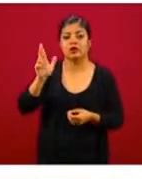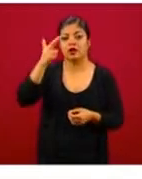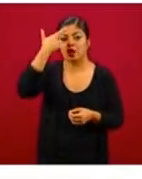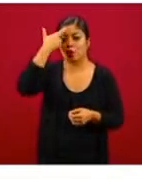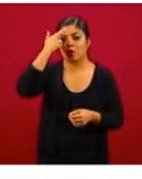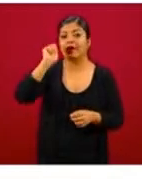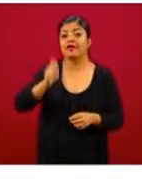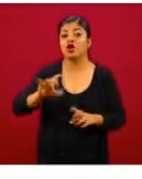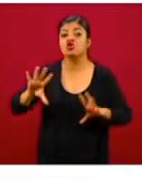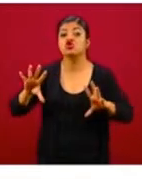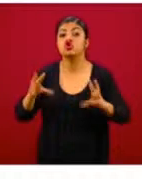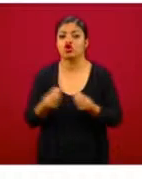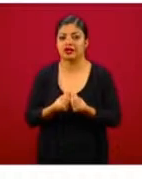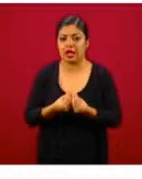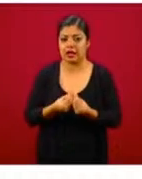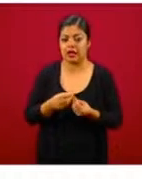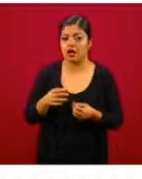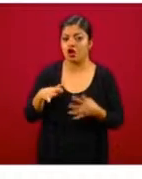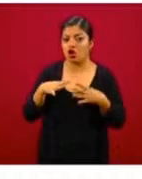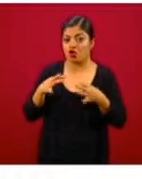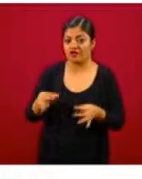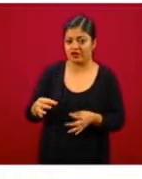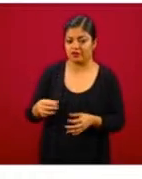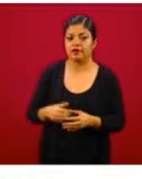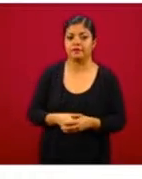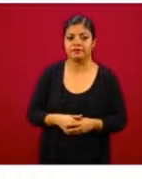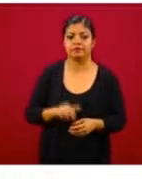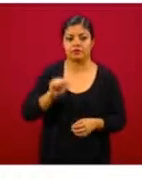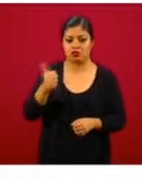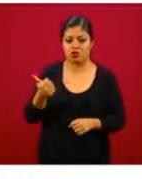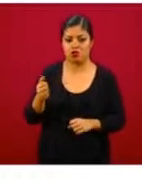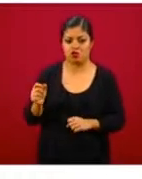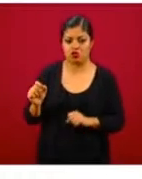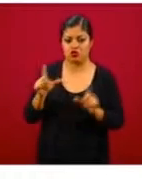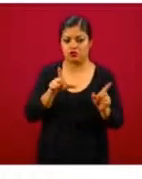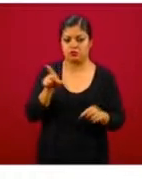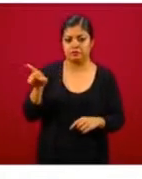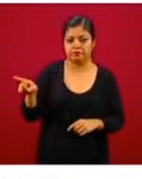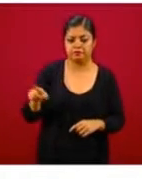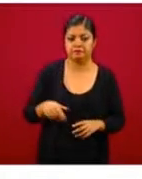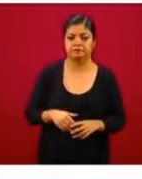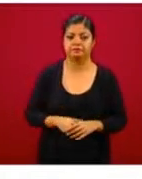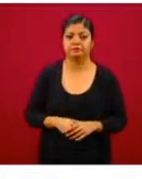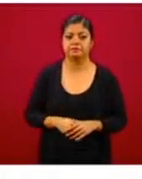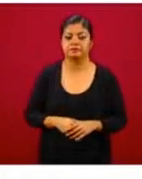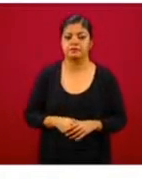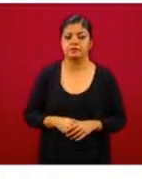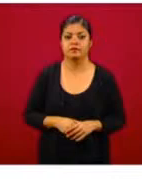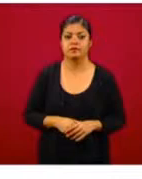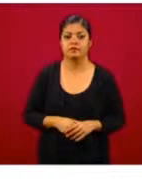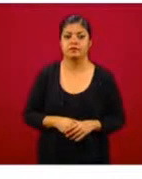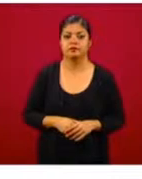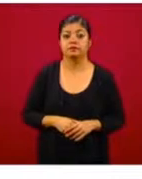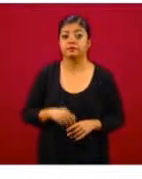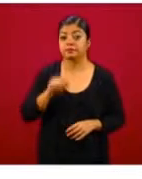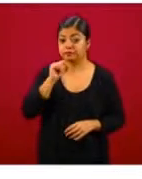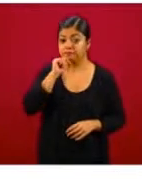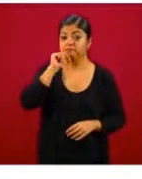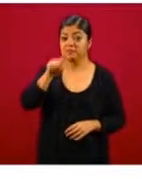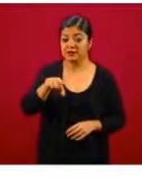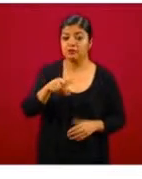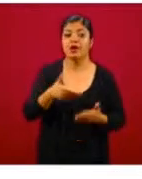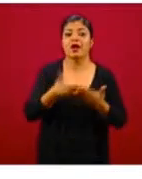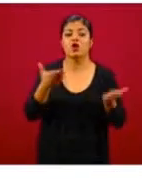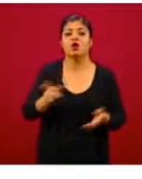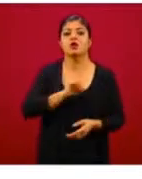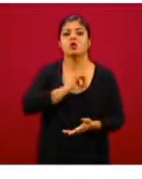59-year-olds are key burden within this cumulative burden, because this is a total, or the age group that ends in 59. And so